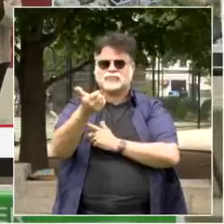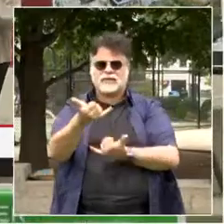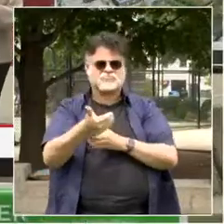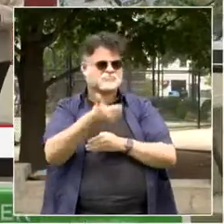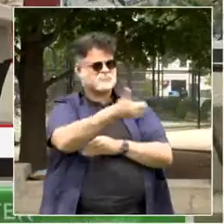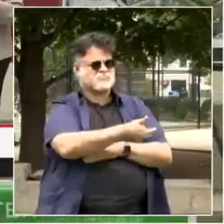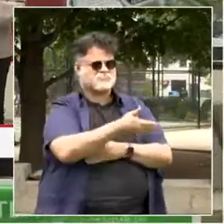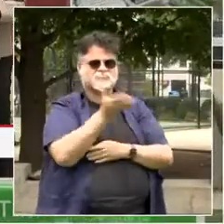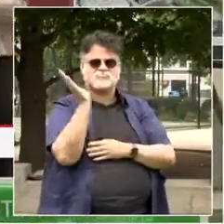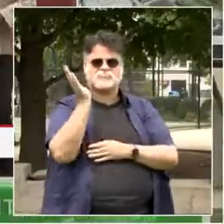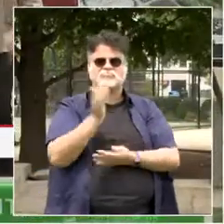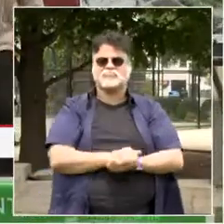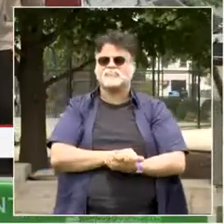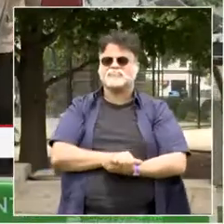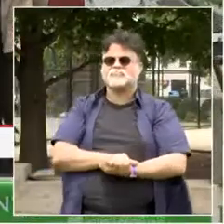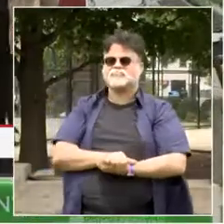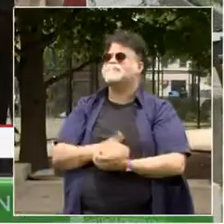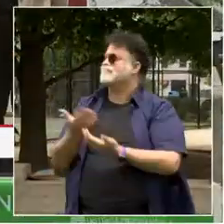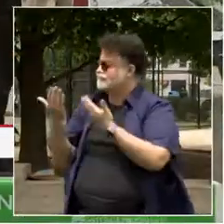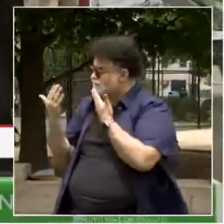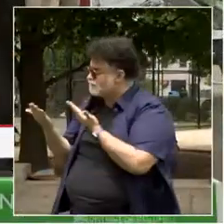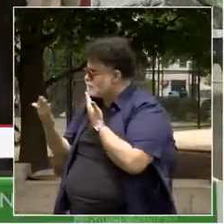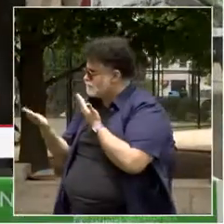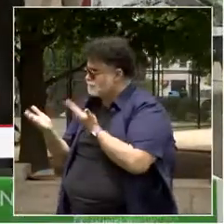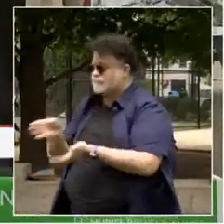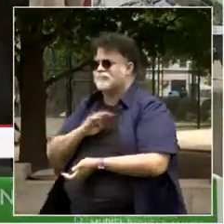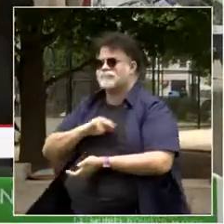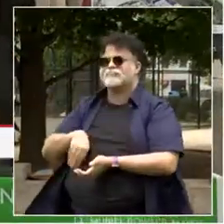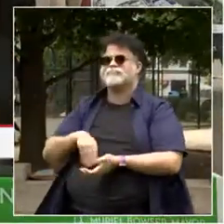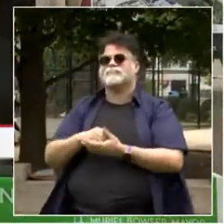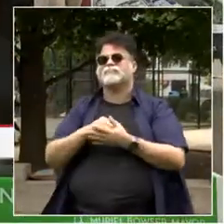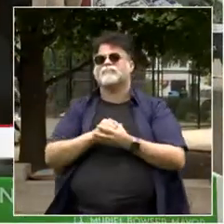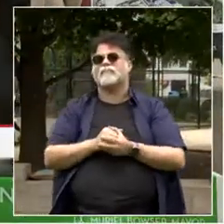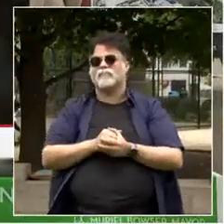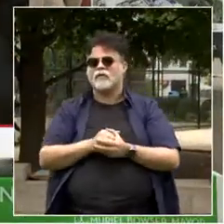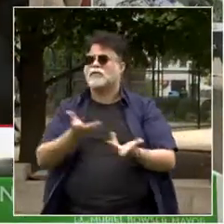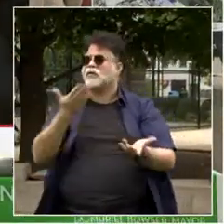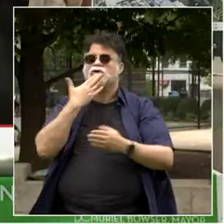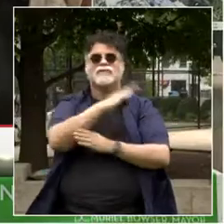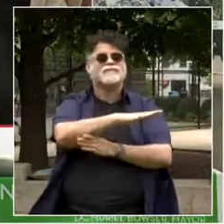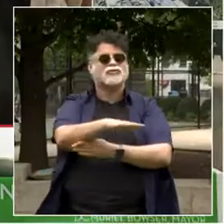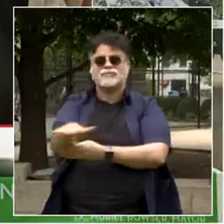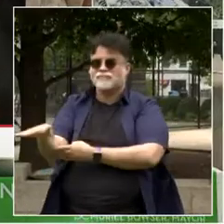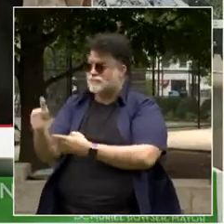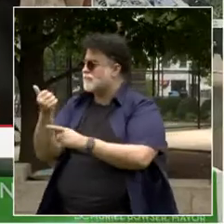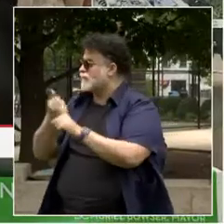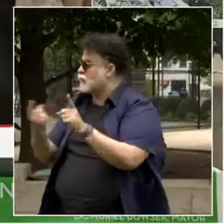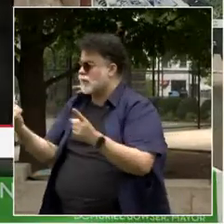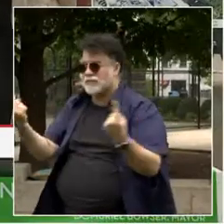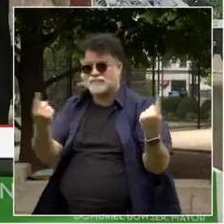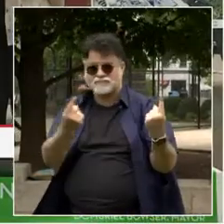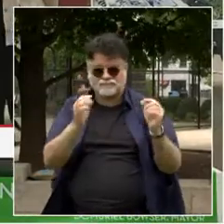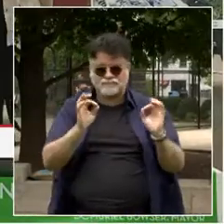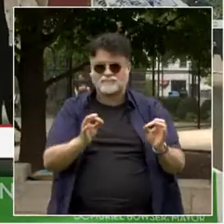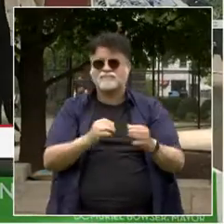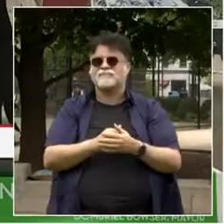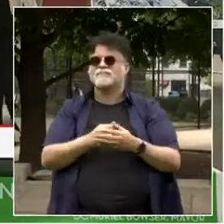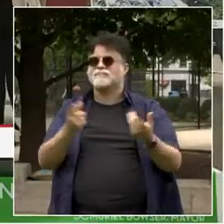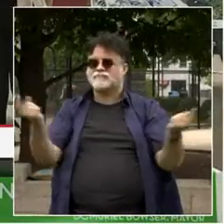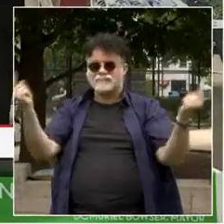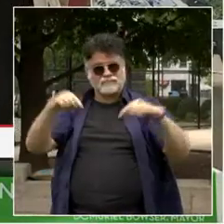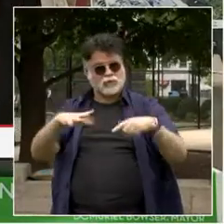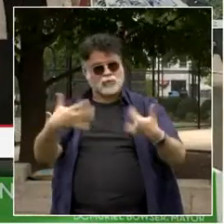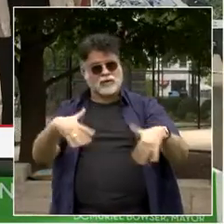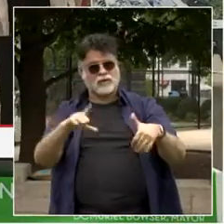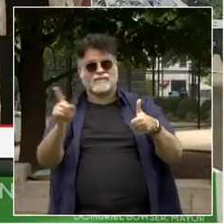Thank you, Director Hunter. And good afternoon, everyone. And again, welcome to the groundbreaking for the Stead Park Recreation Center.